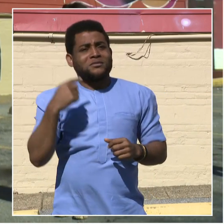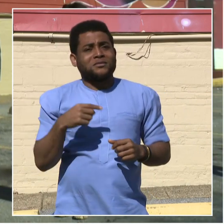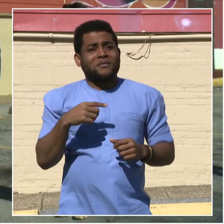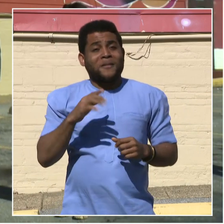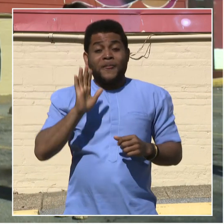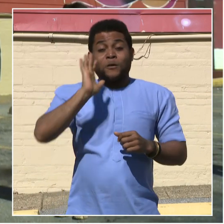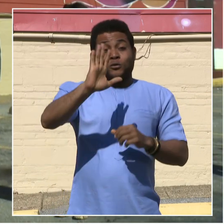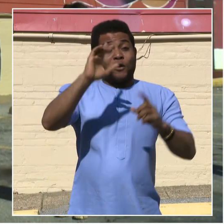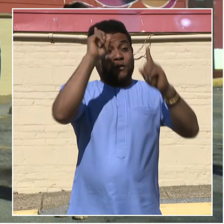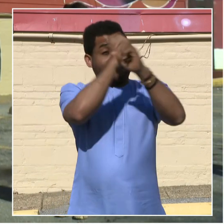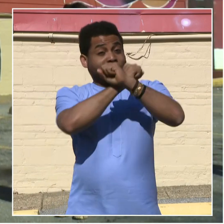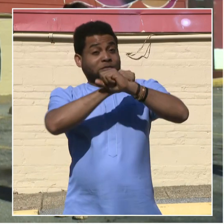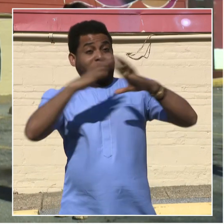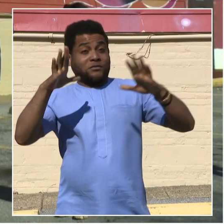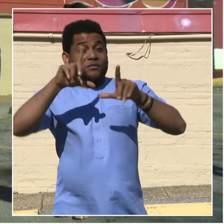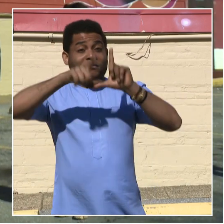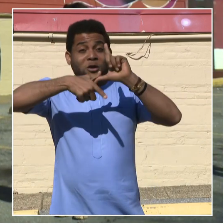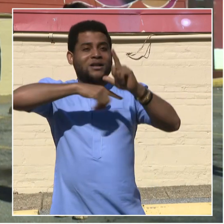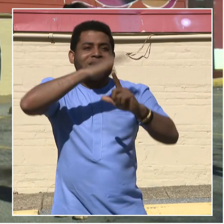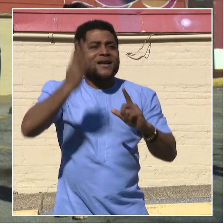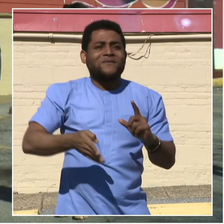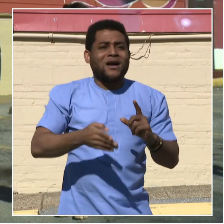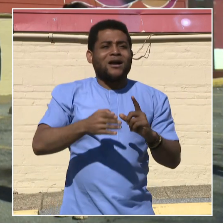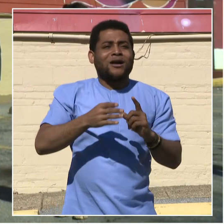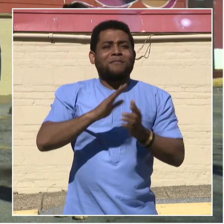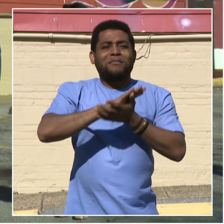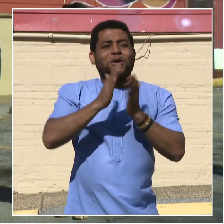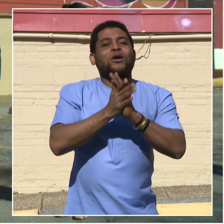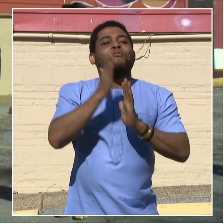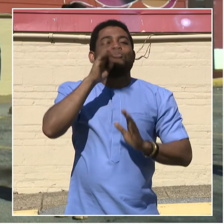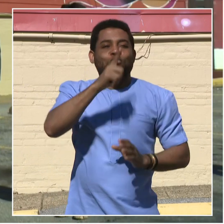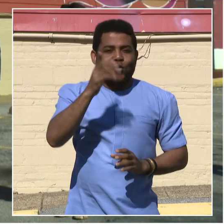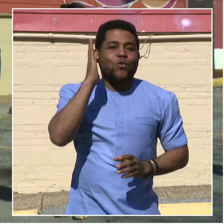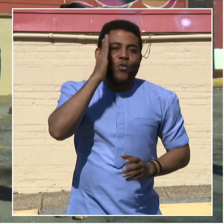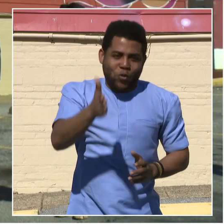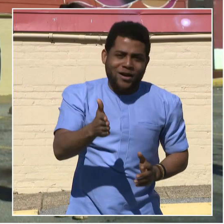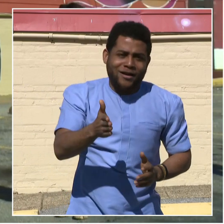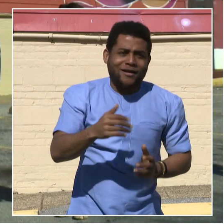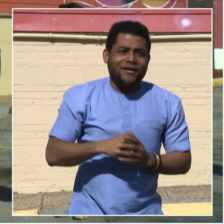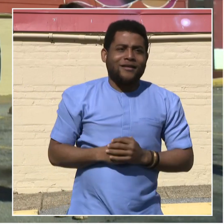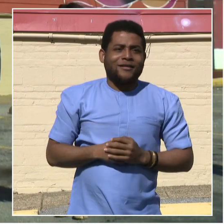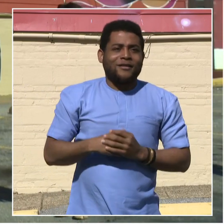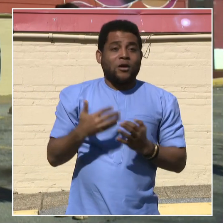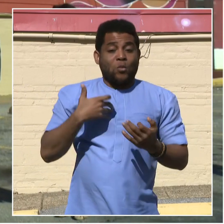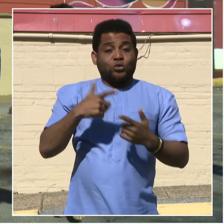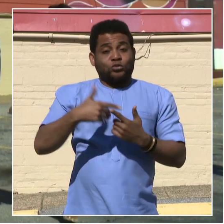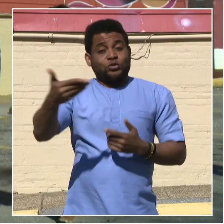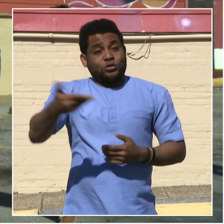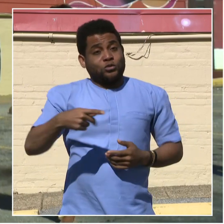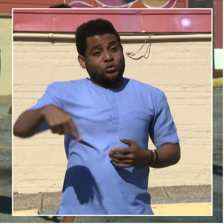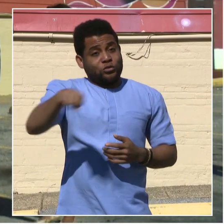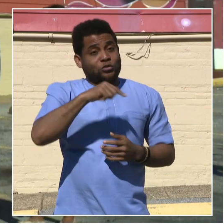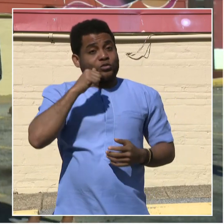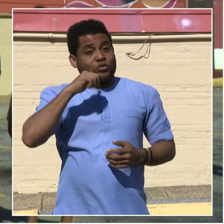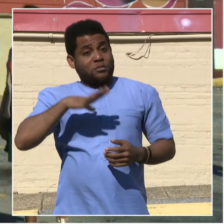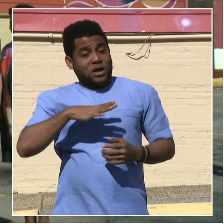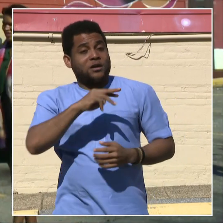they come true. And with that, I would like to introduce to you all Madam